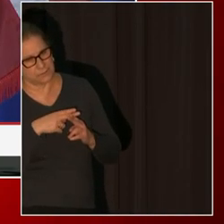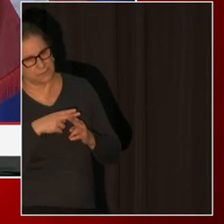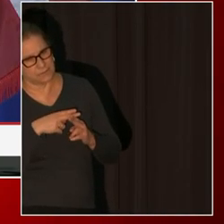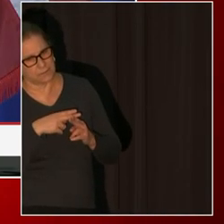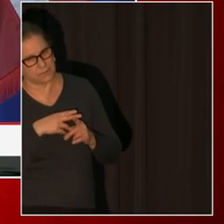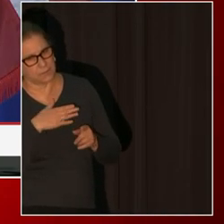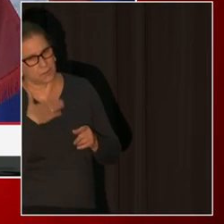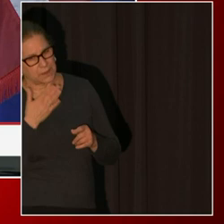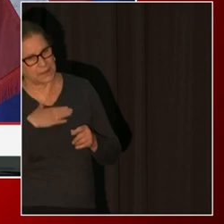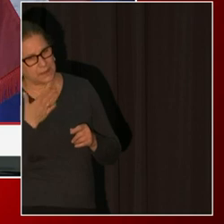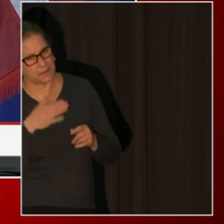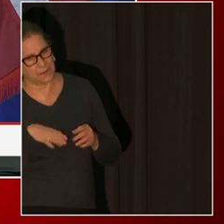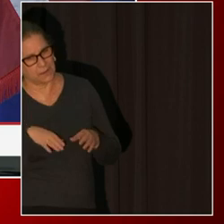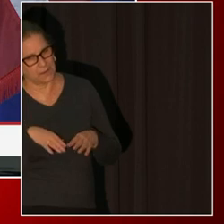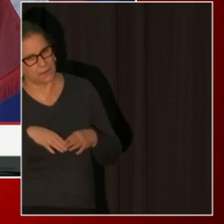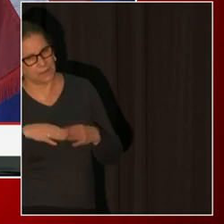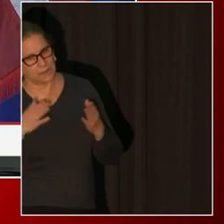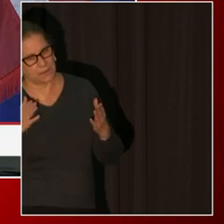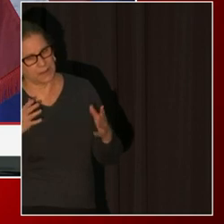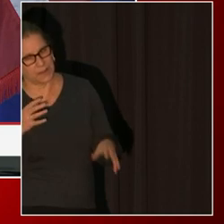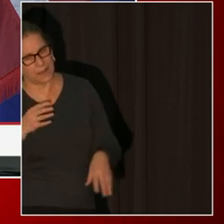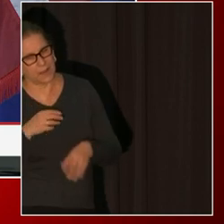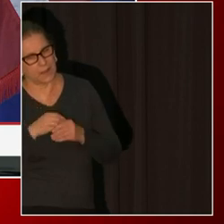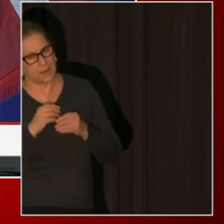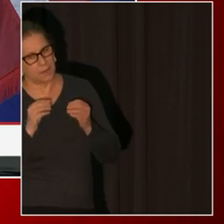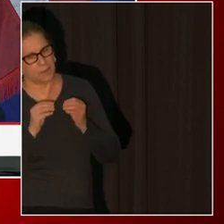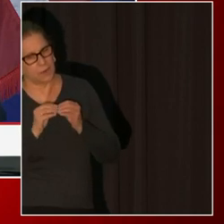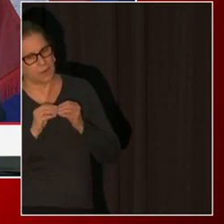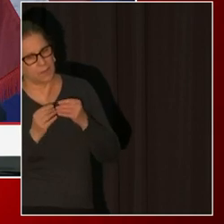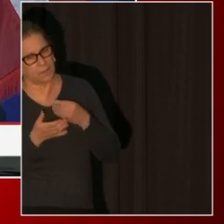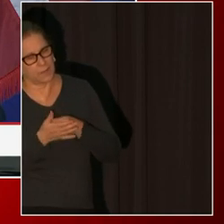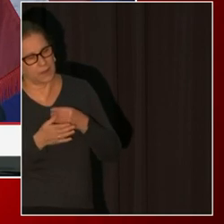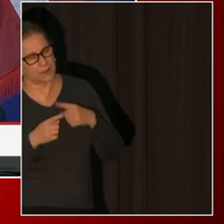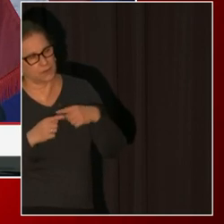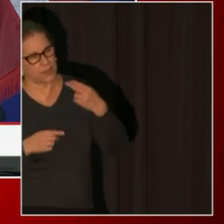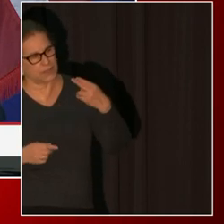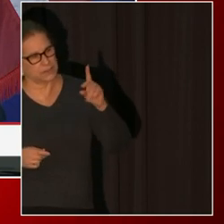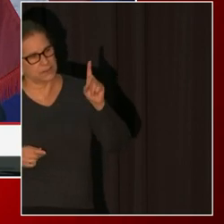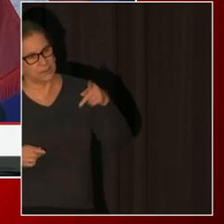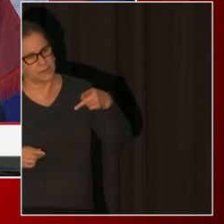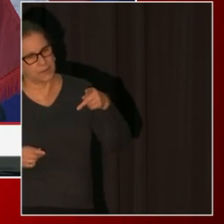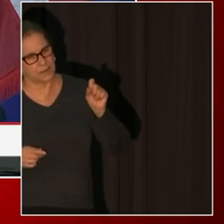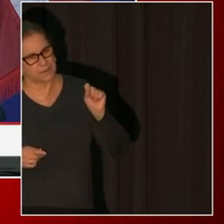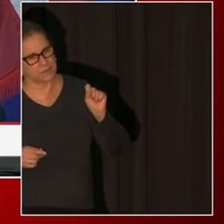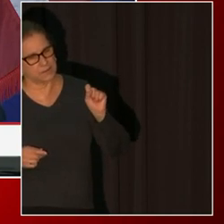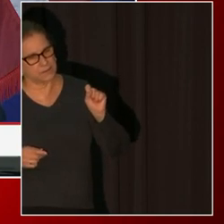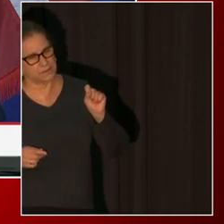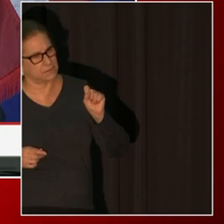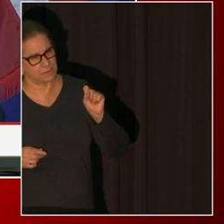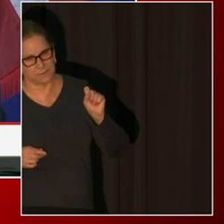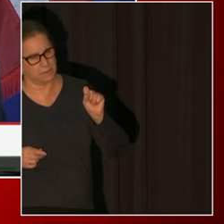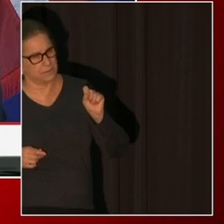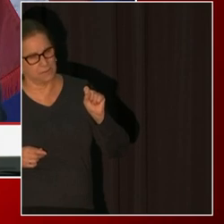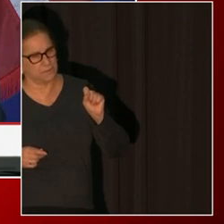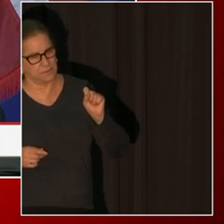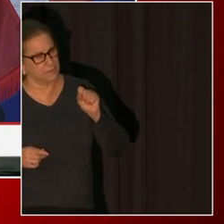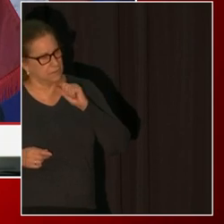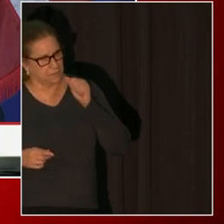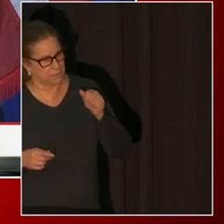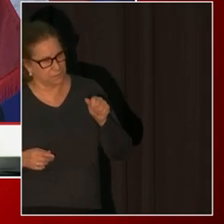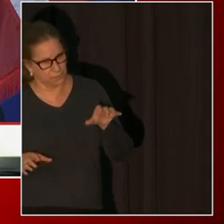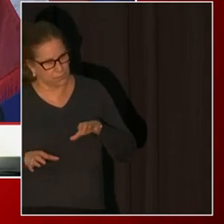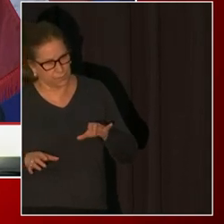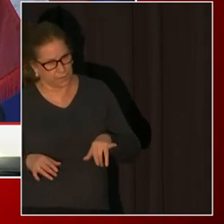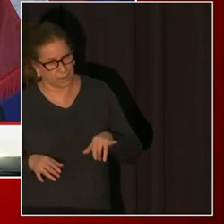and instead find yourself in a position where you're going in the other direction. And speaking with developers before the budget was